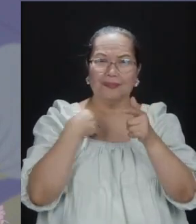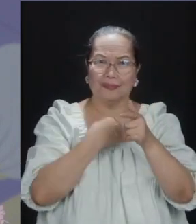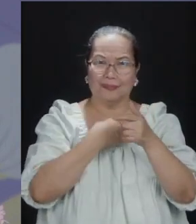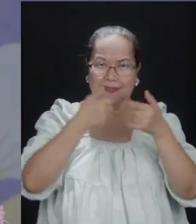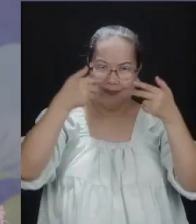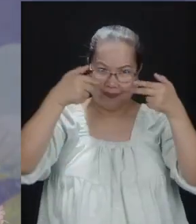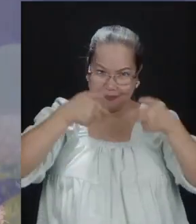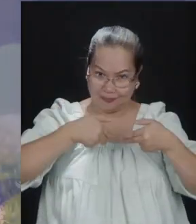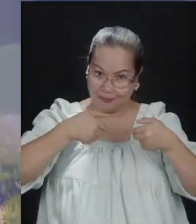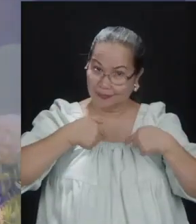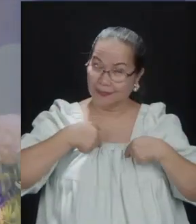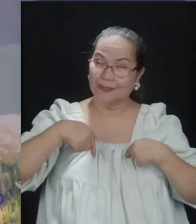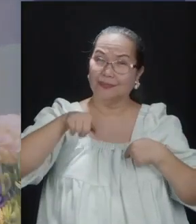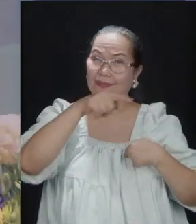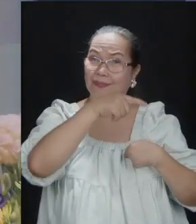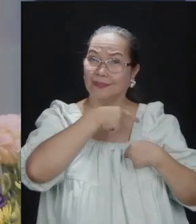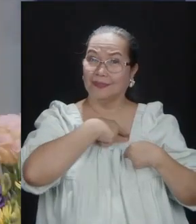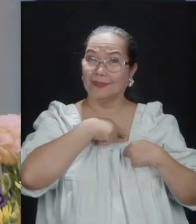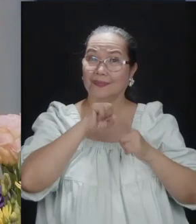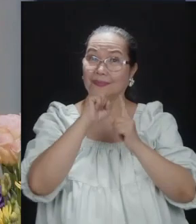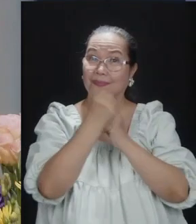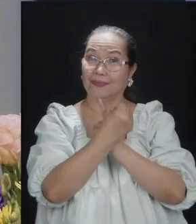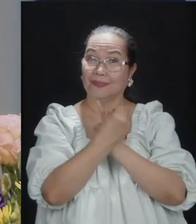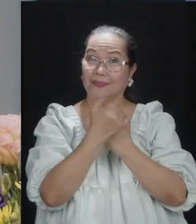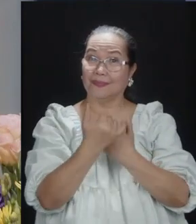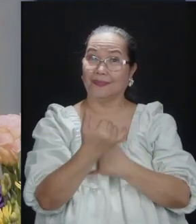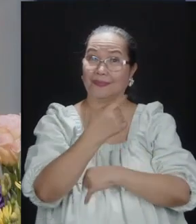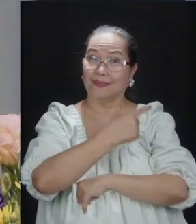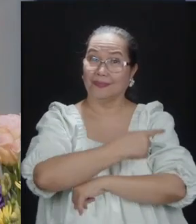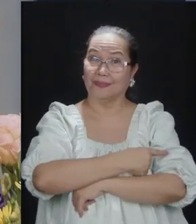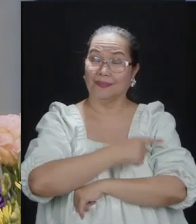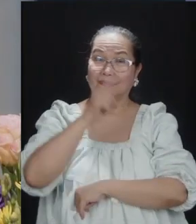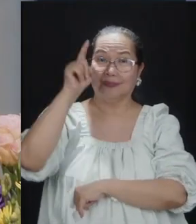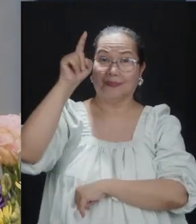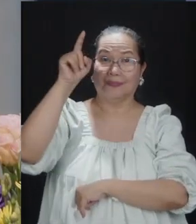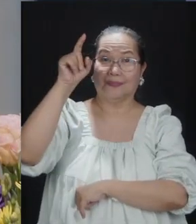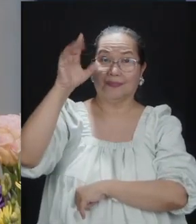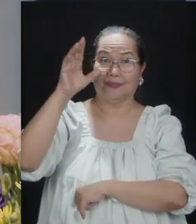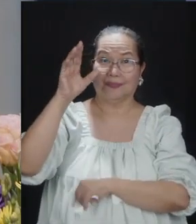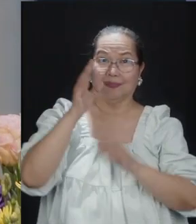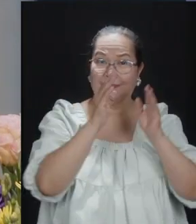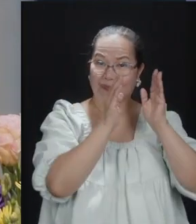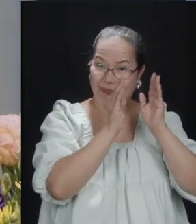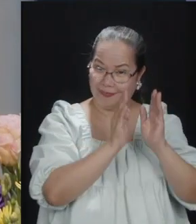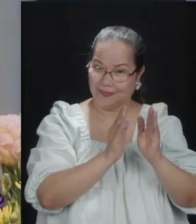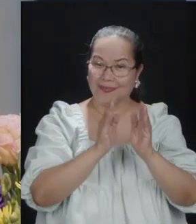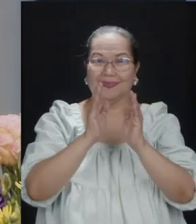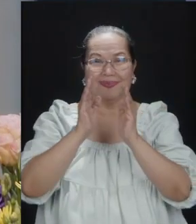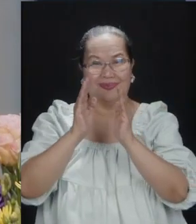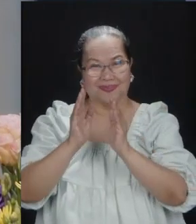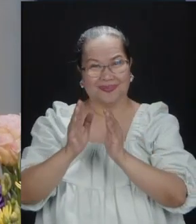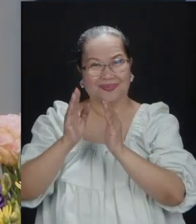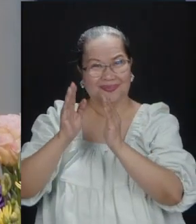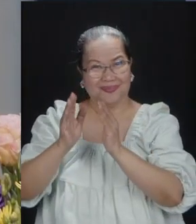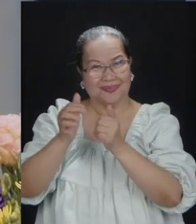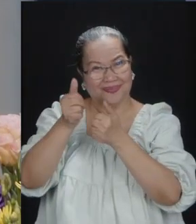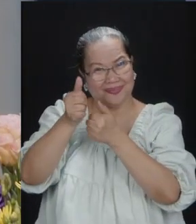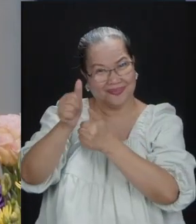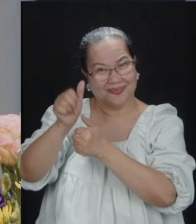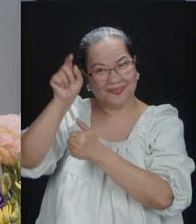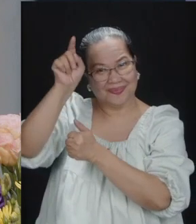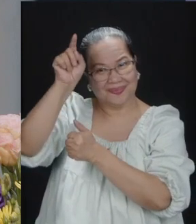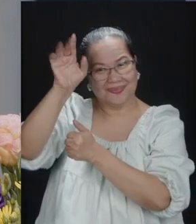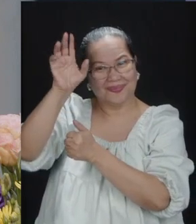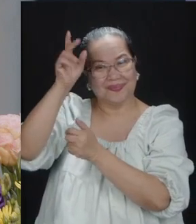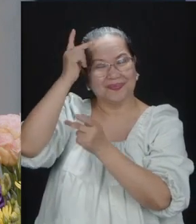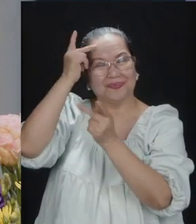of circumstances today. God orchestrates our lives according to His purpose and